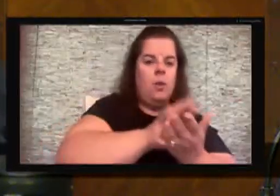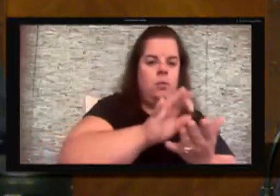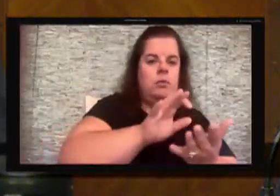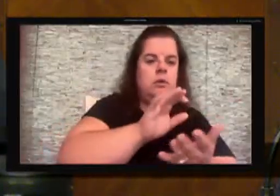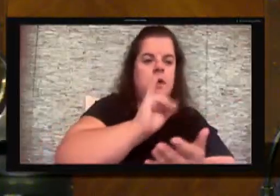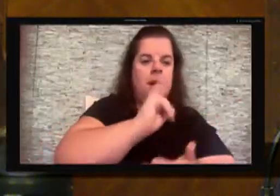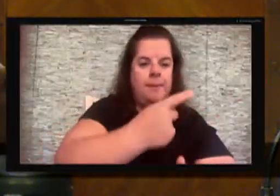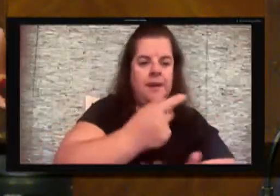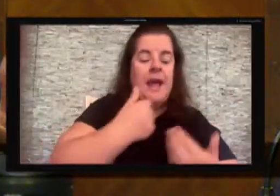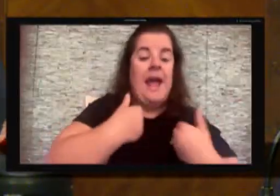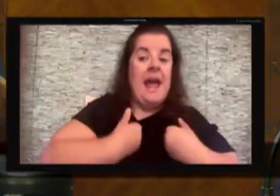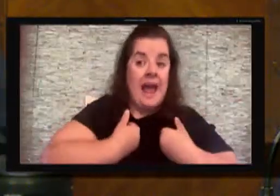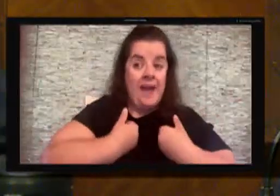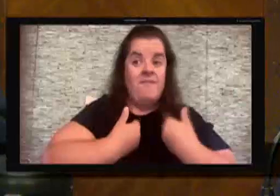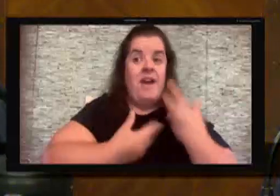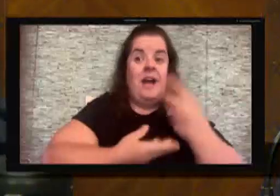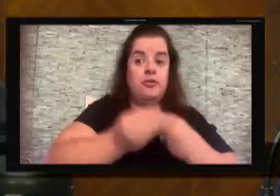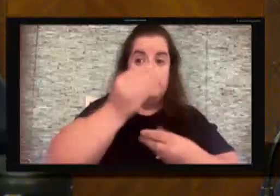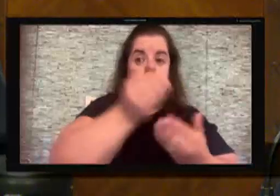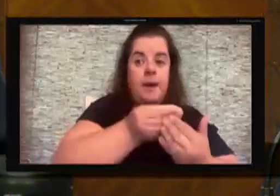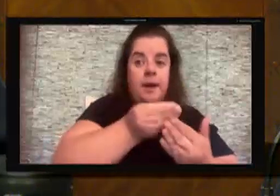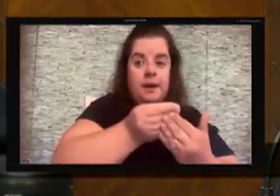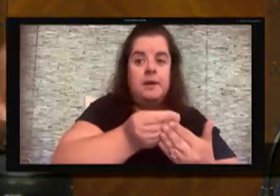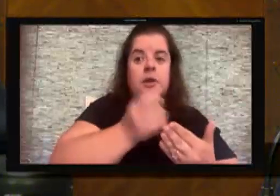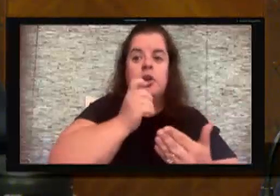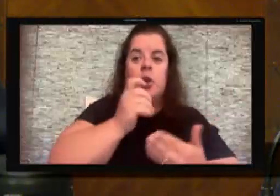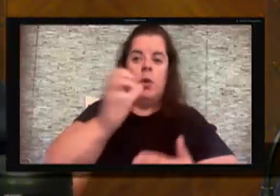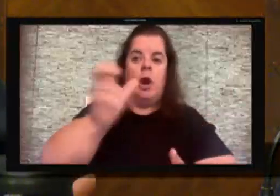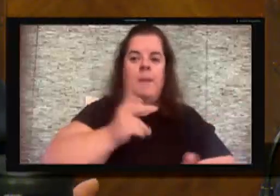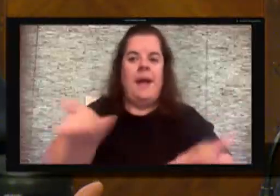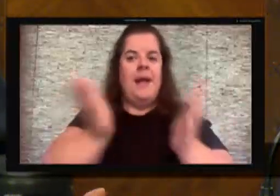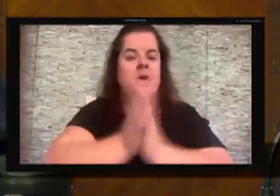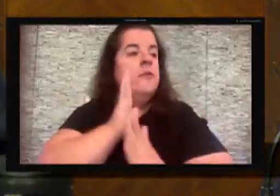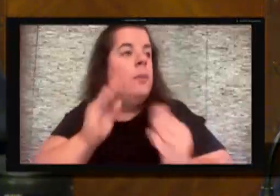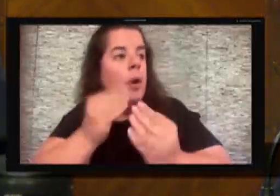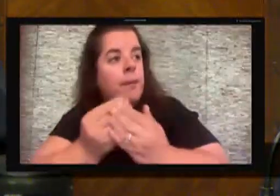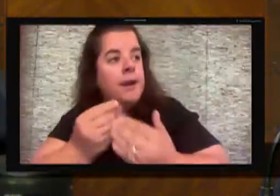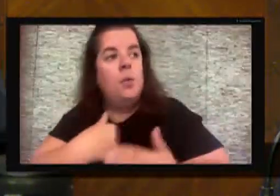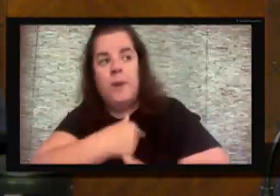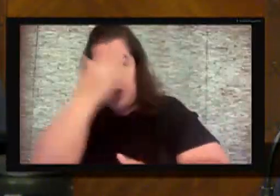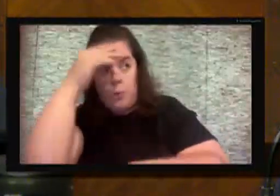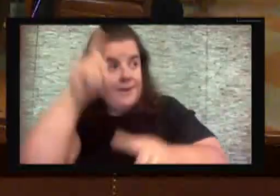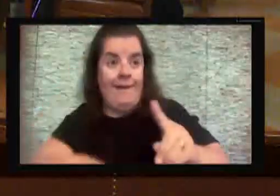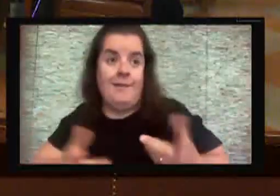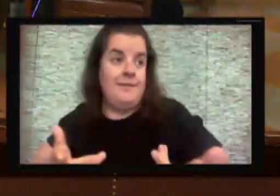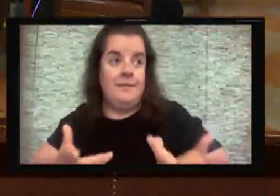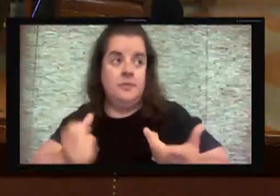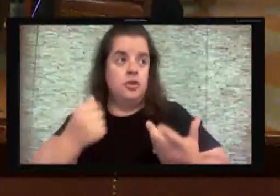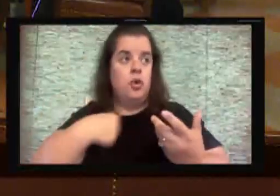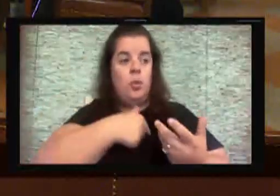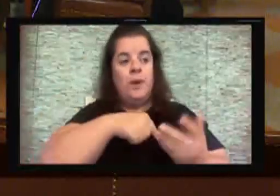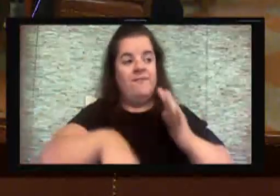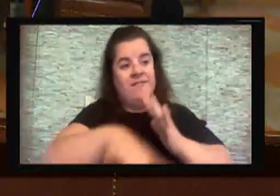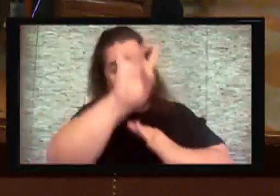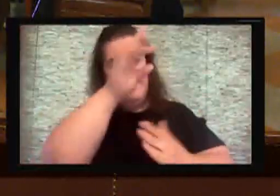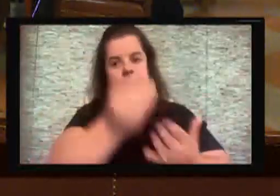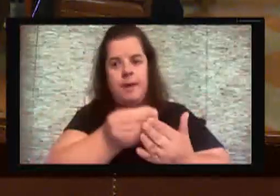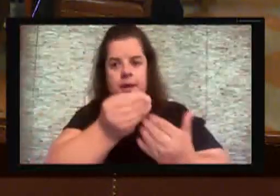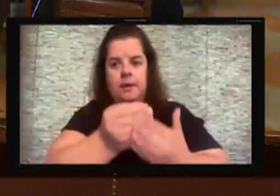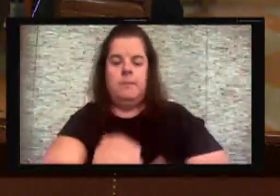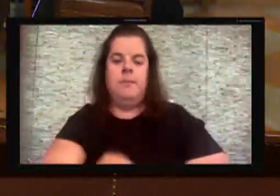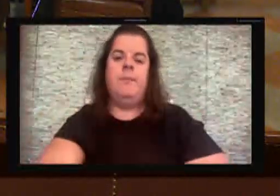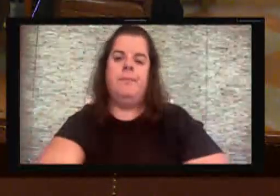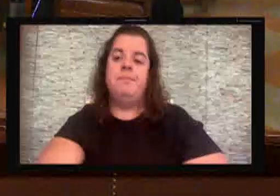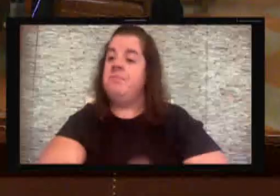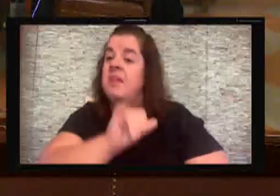account that has money in it, so that we don't come back to you and ask for more money because we know we can't do that. Okay. That's